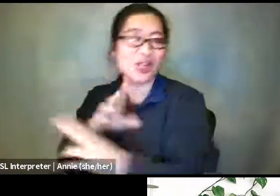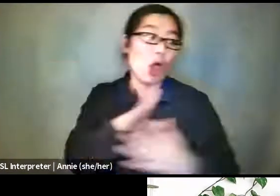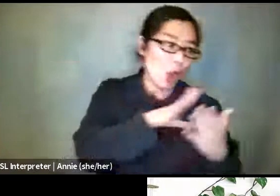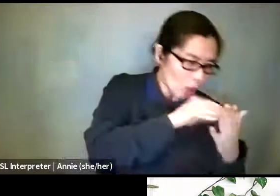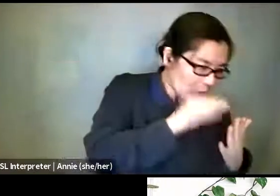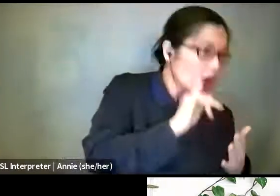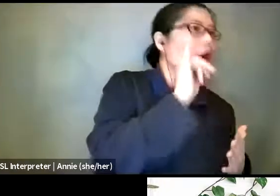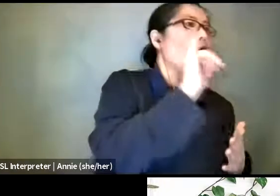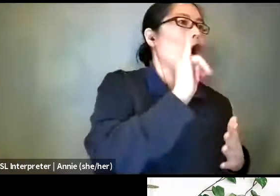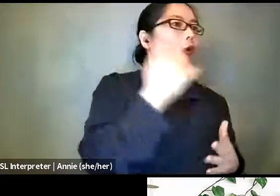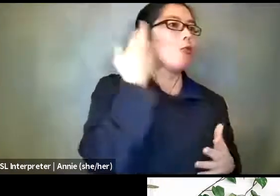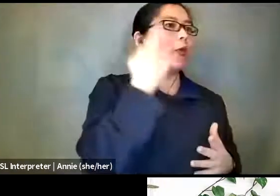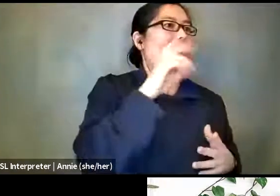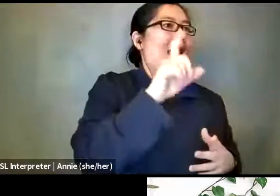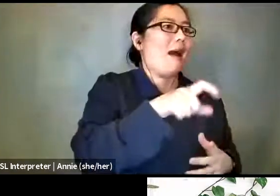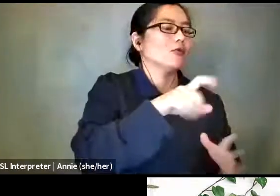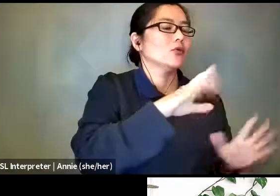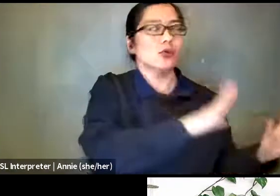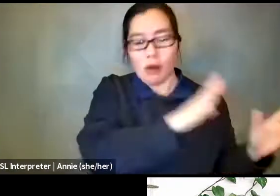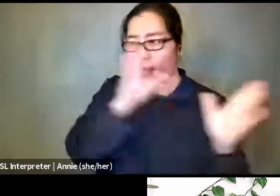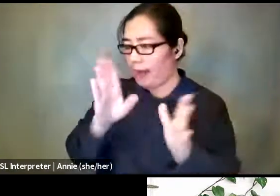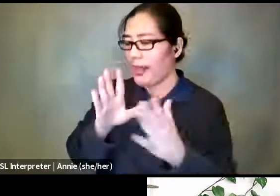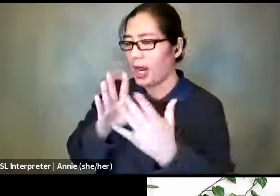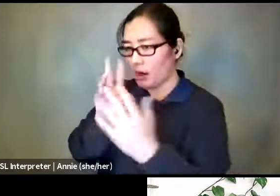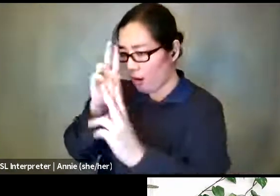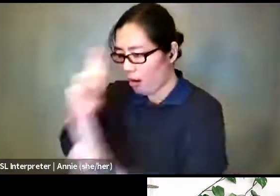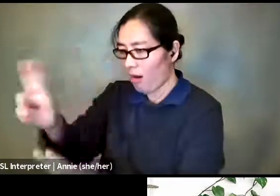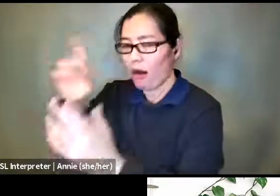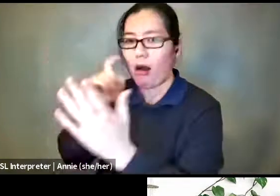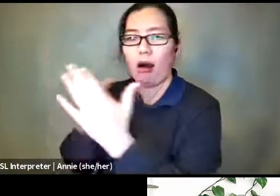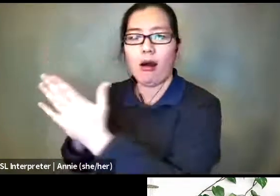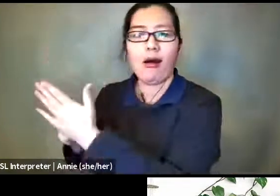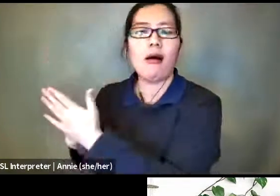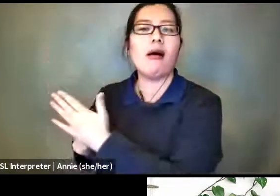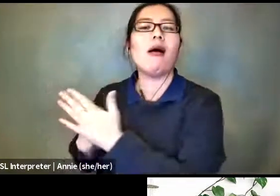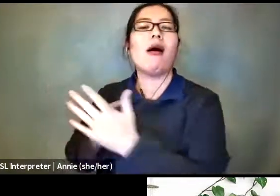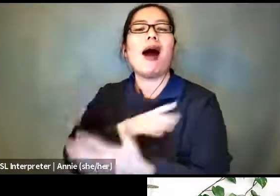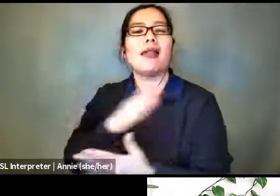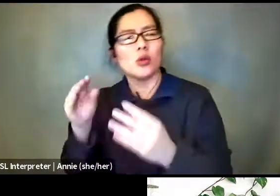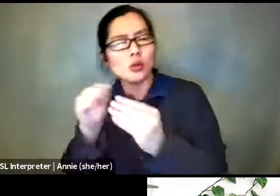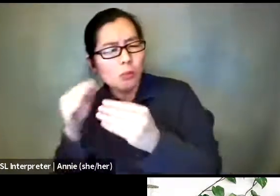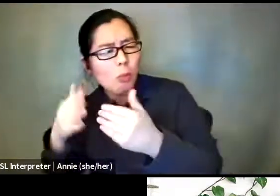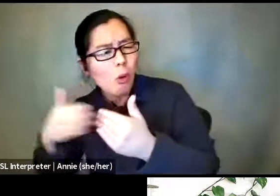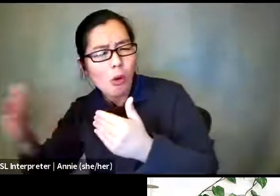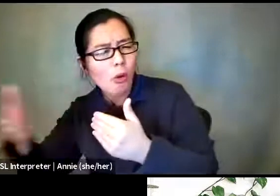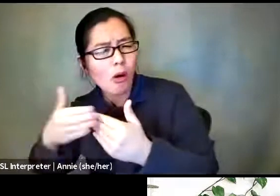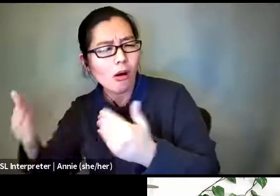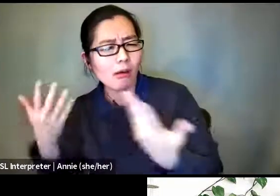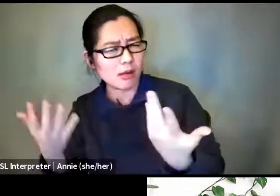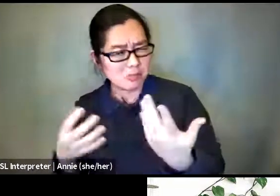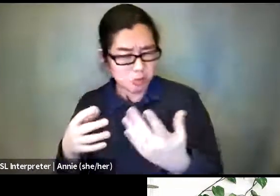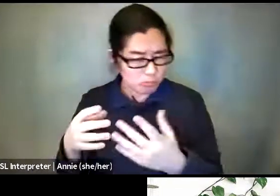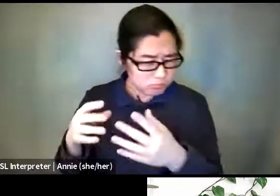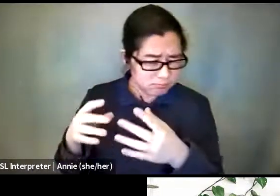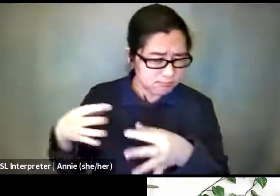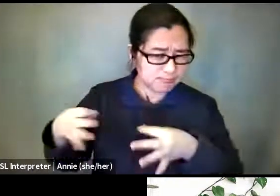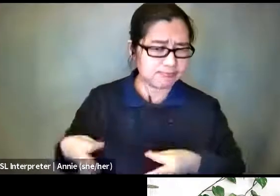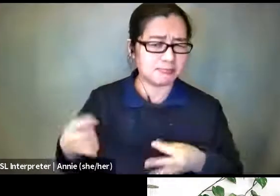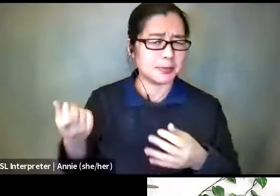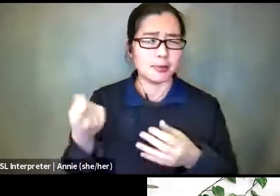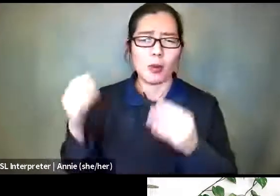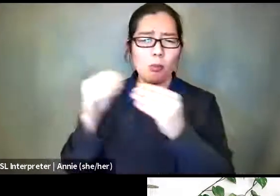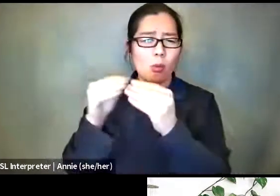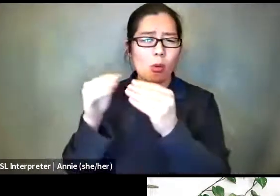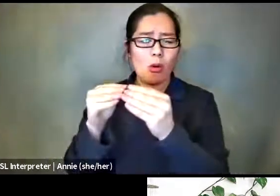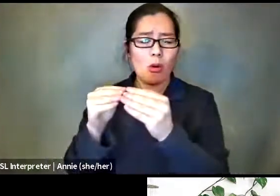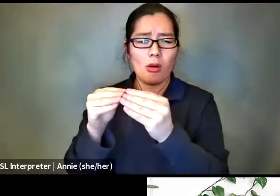acknowledging, and then there's more that we must do. Can we talk a little bit about that? What does that